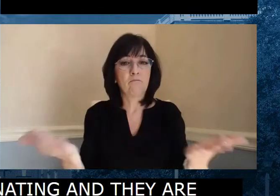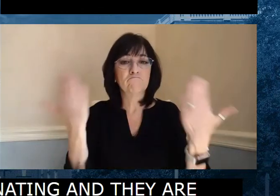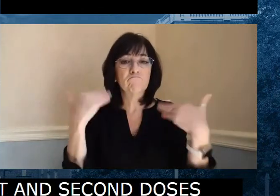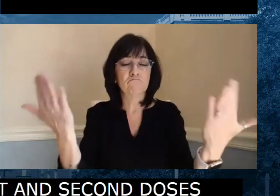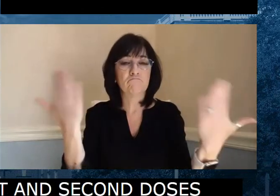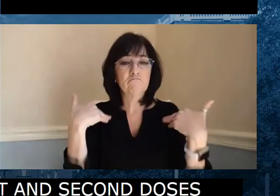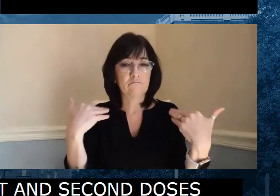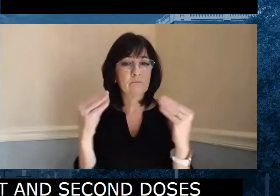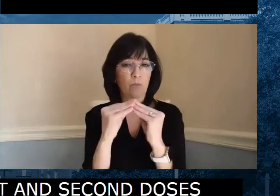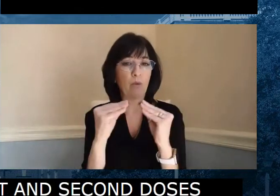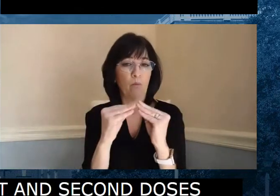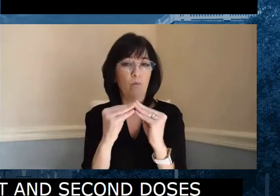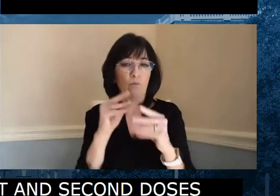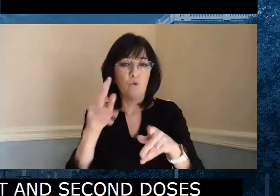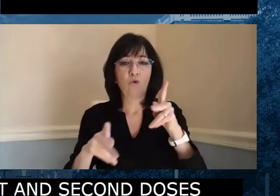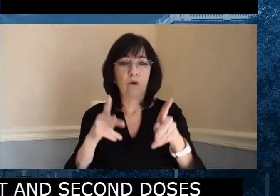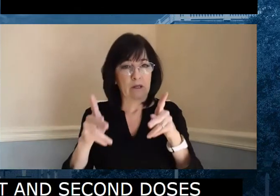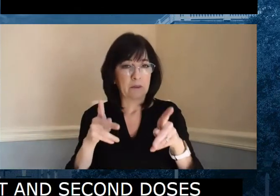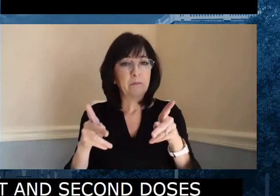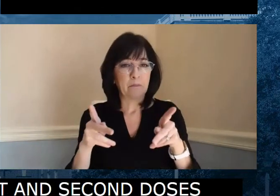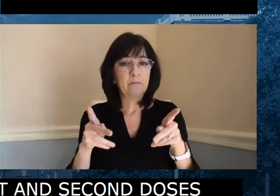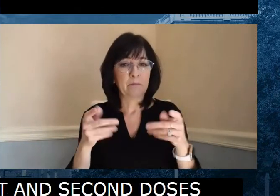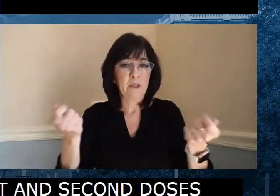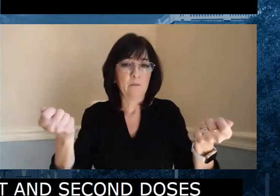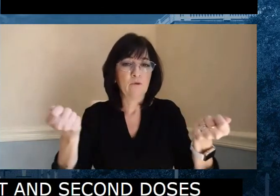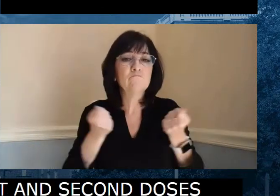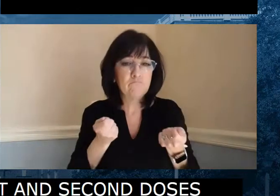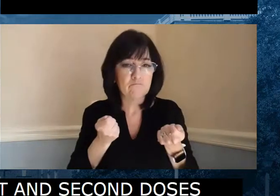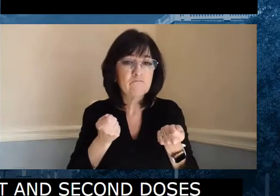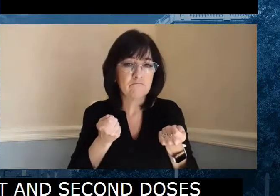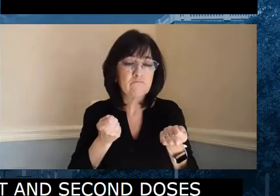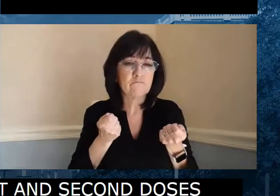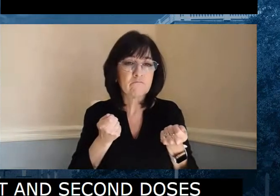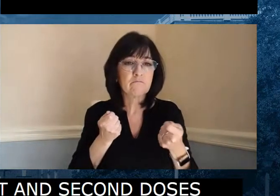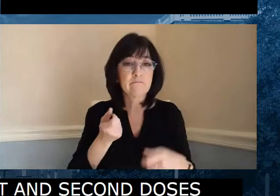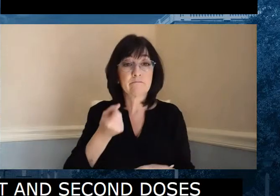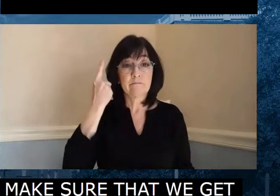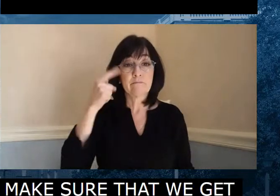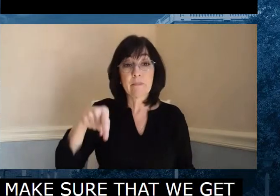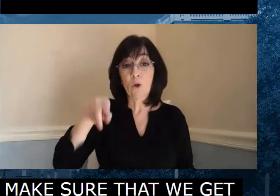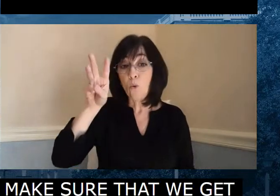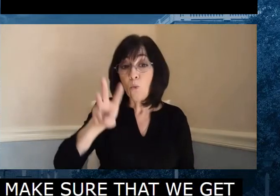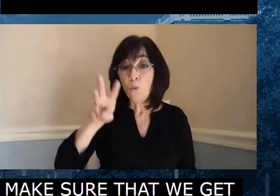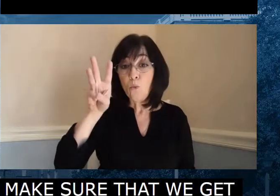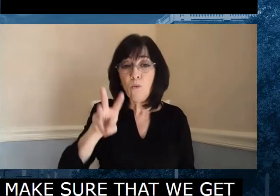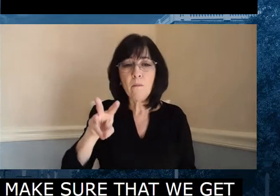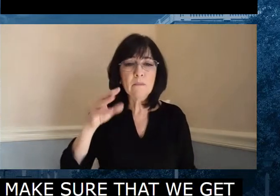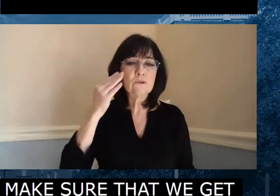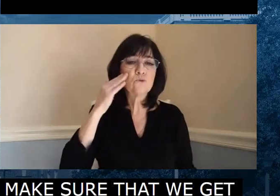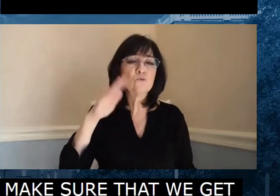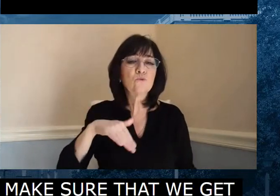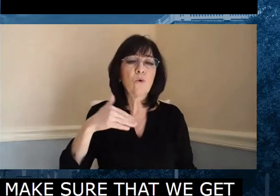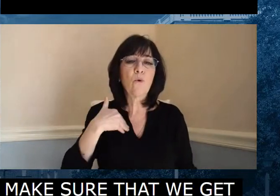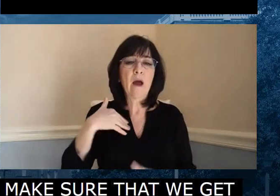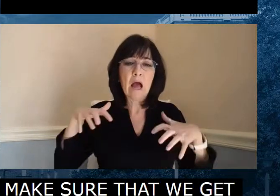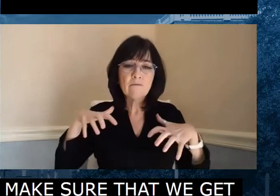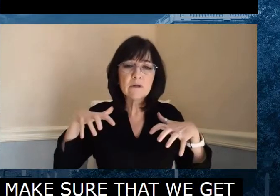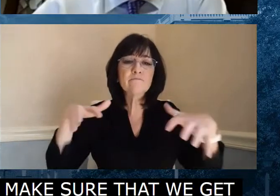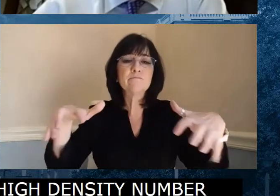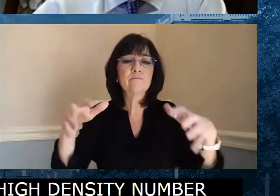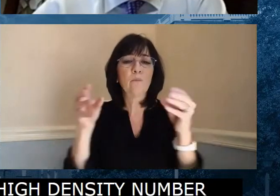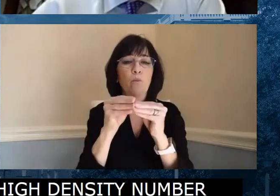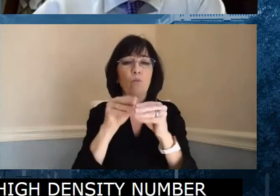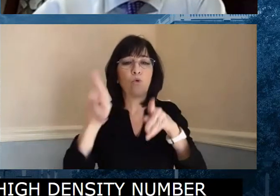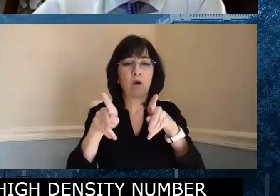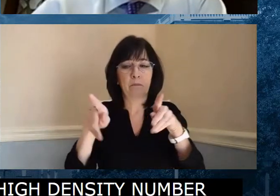sure we get to some of the area that has the most high density number of people in the state. They're still in Dover 5 days a week, and we're doing 2 days down in Georgetown on Thursday